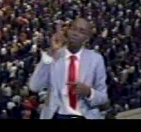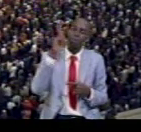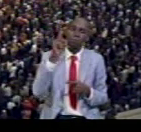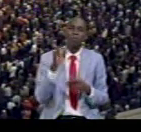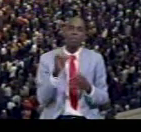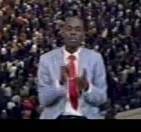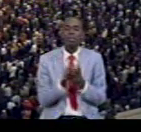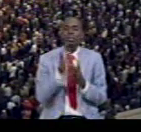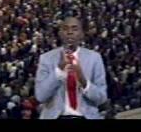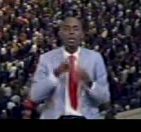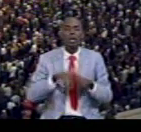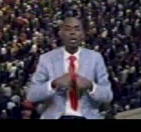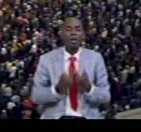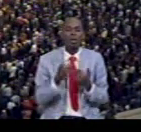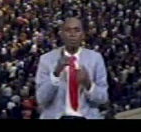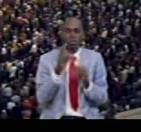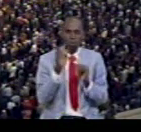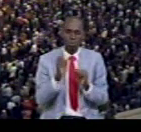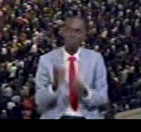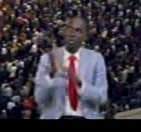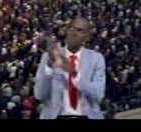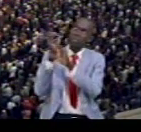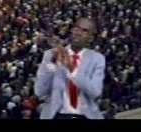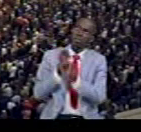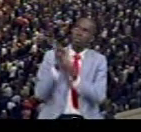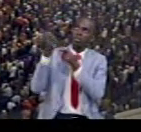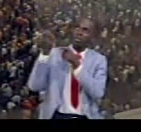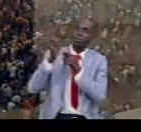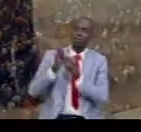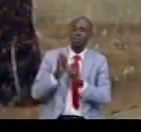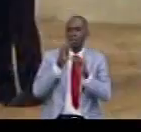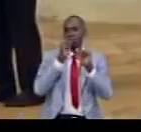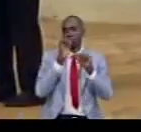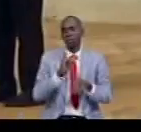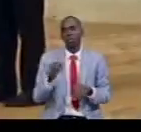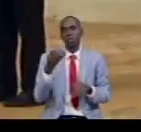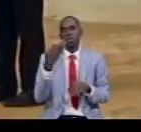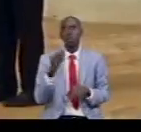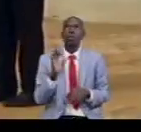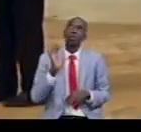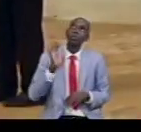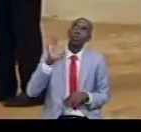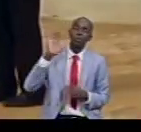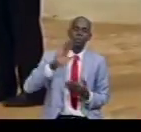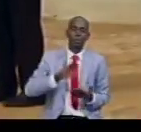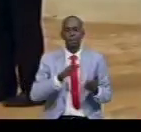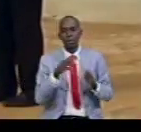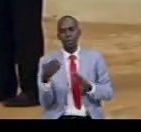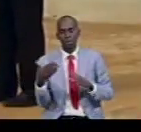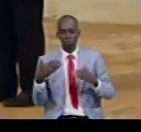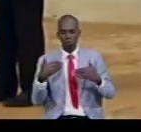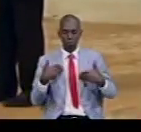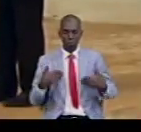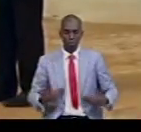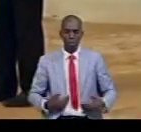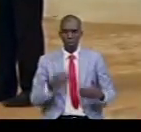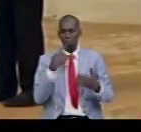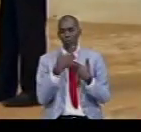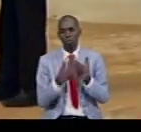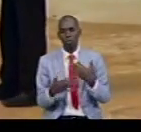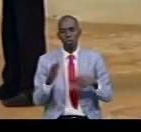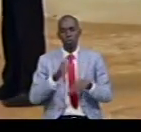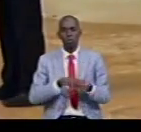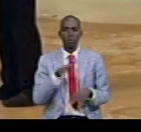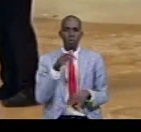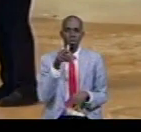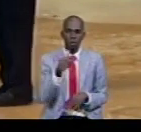those benefits into your life. Pray for yourself. Pray for yourself. Purge out, therefore, the old leaven. Tell